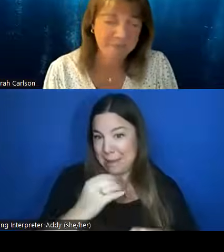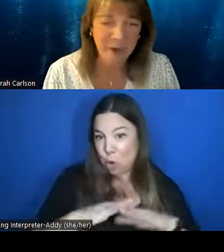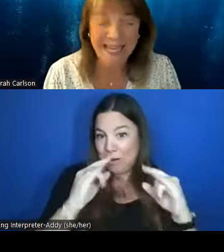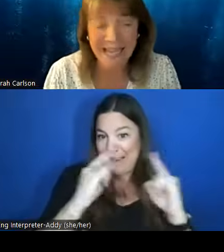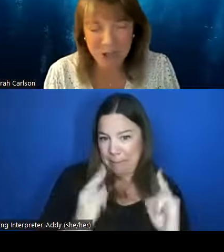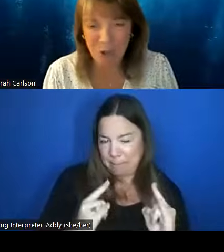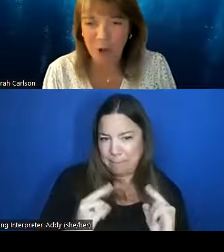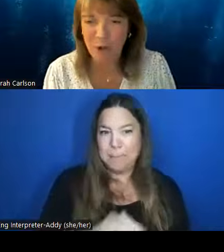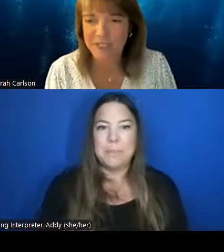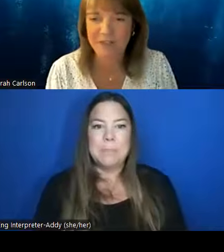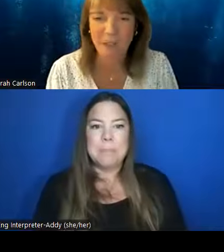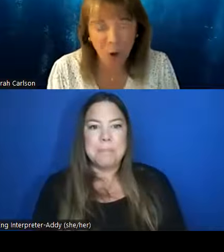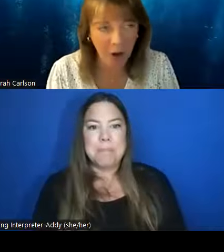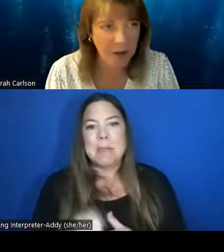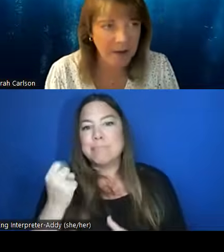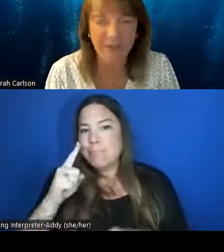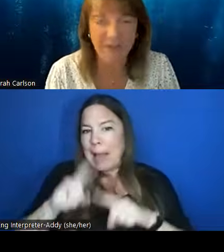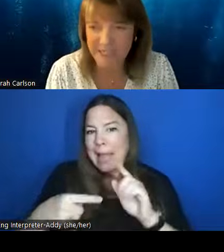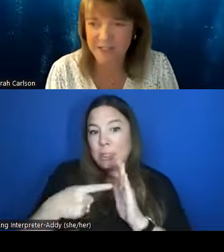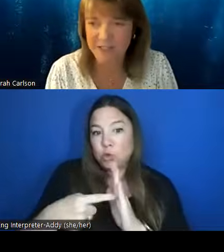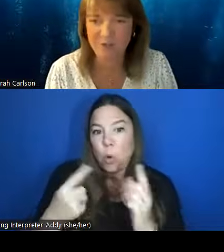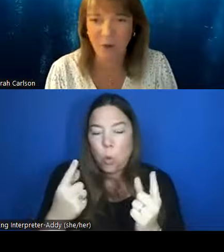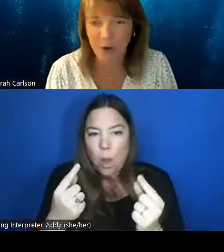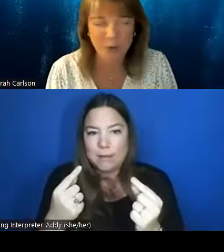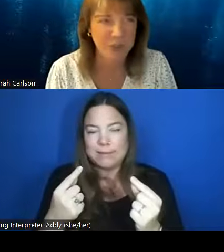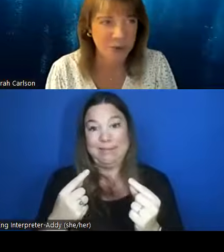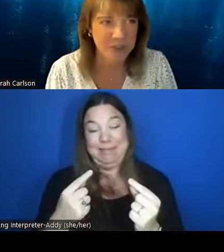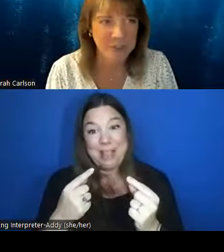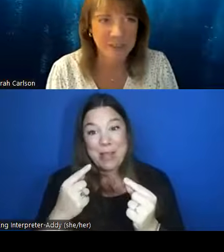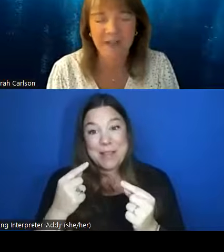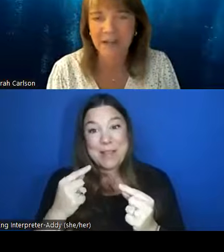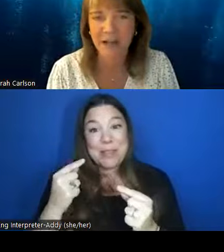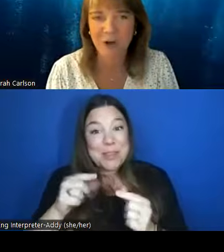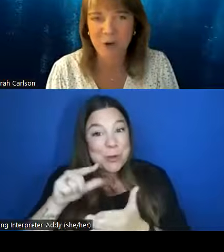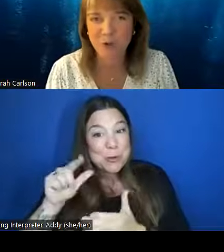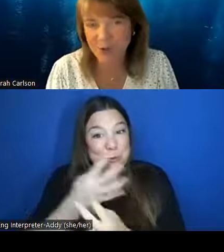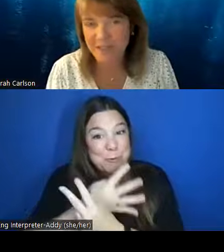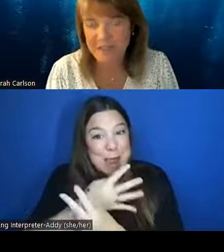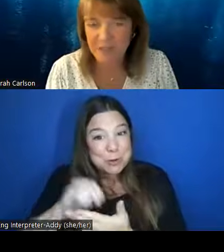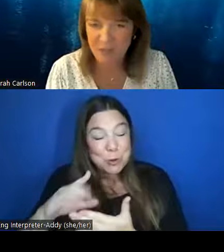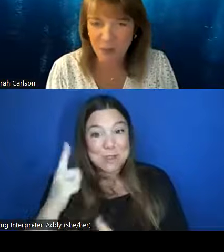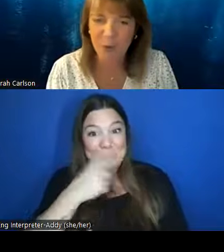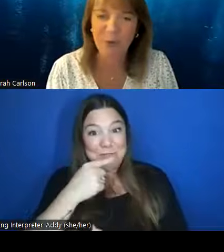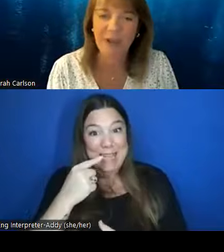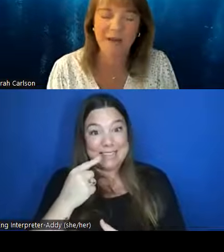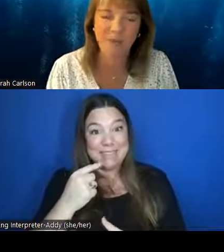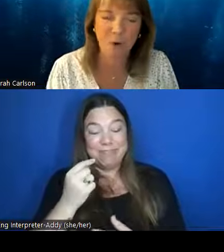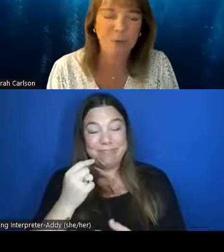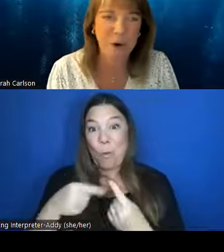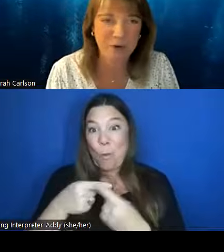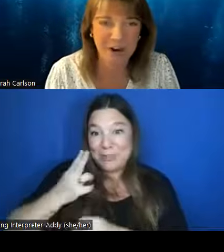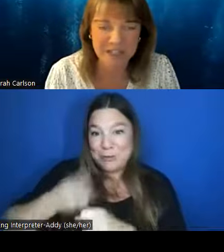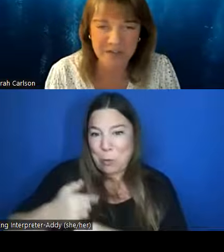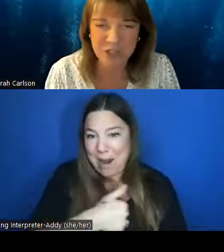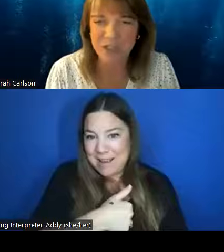what I can't show you is the look on the faces of the graduate students who joined us at Kizilburun and formed